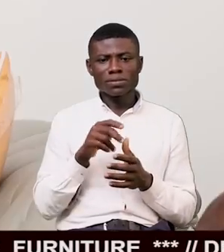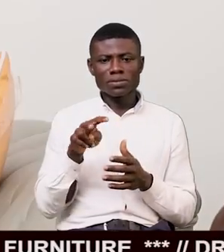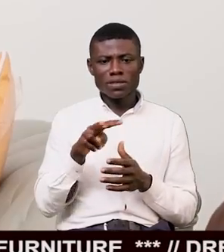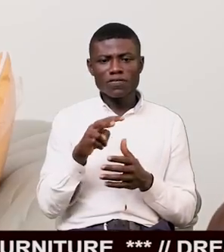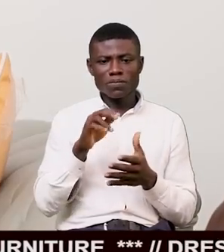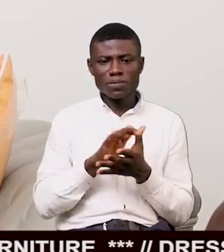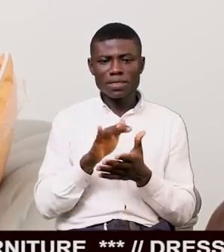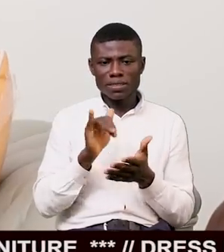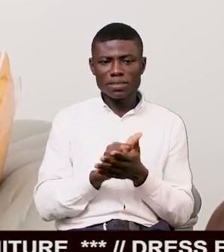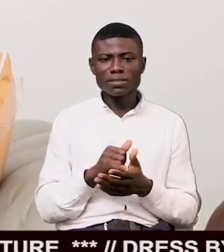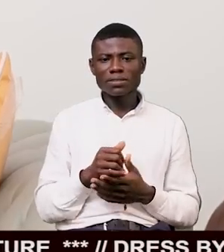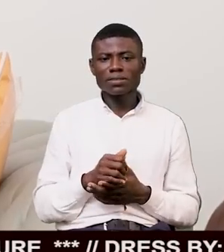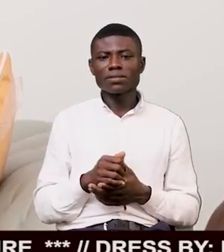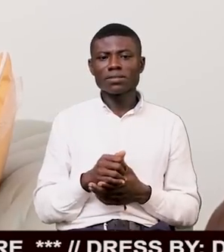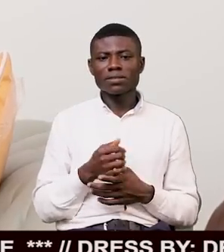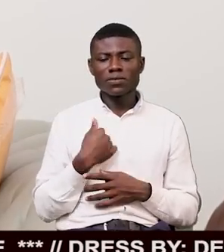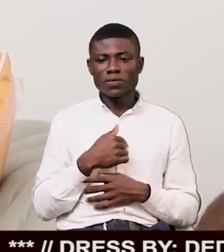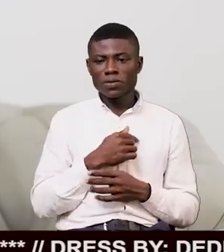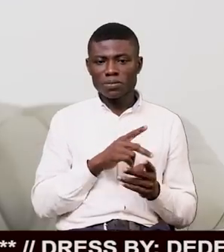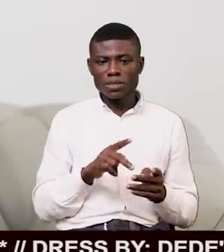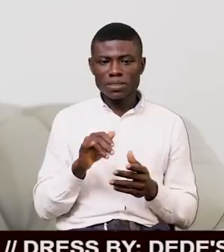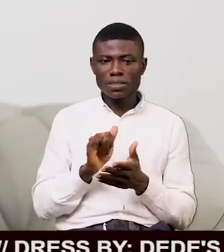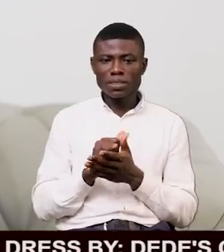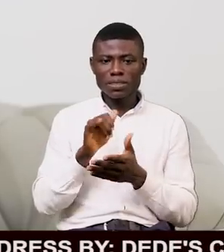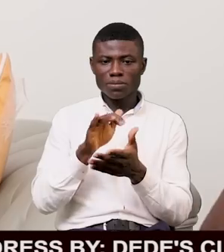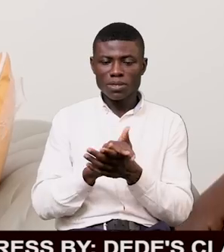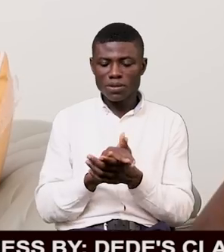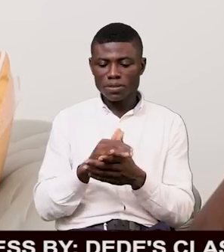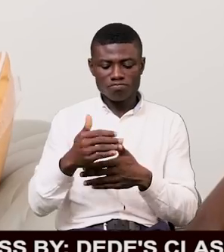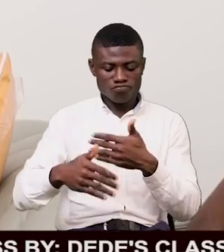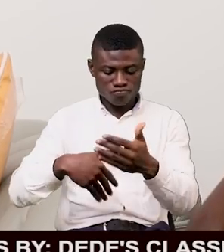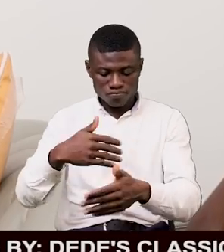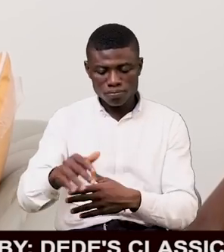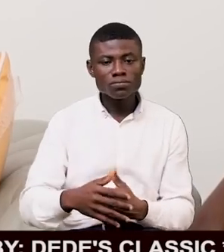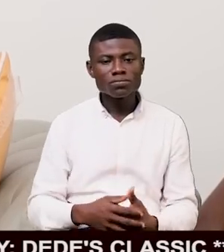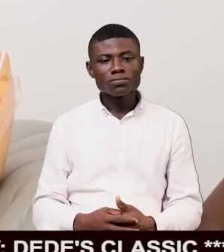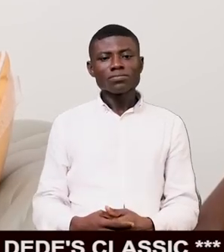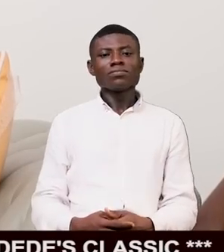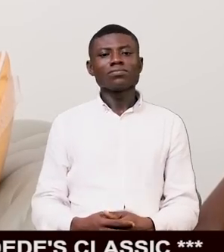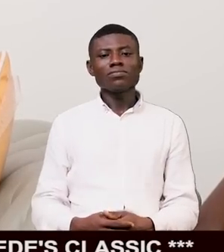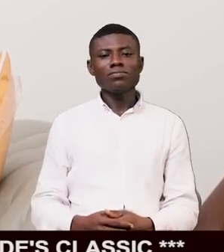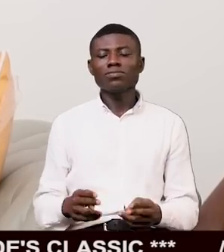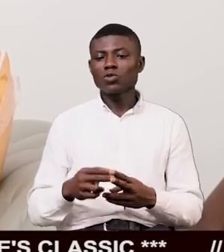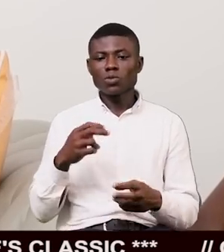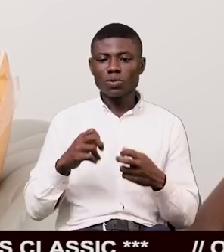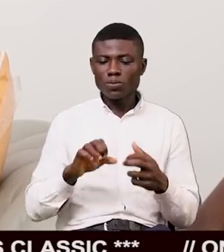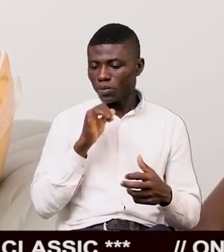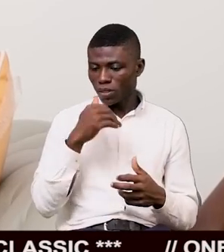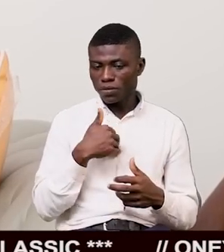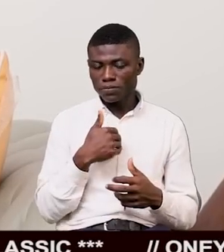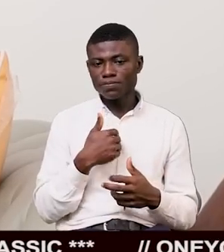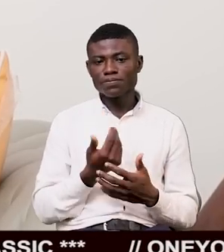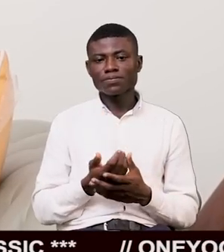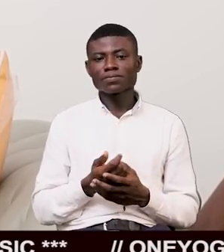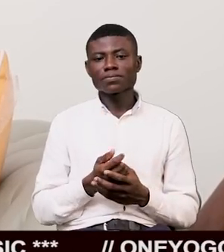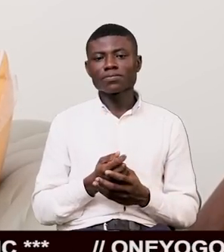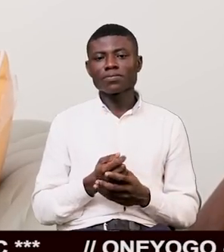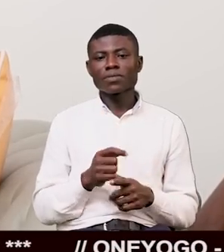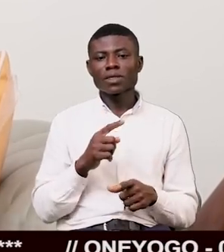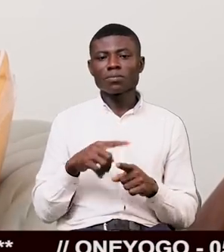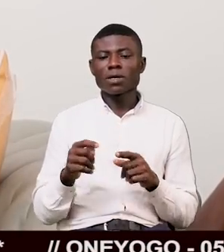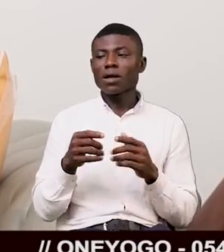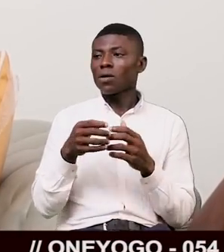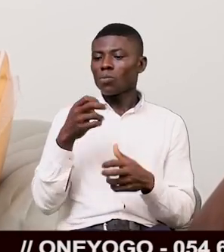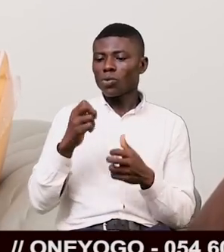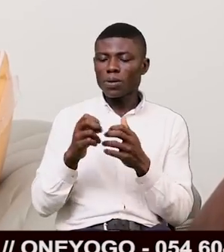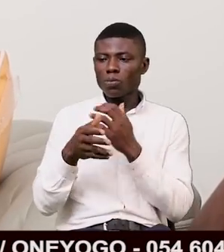ware. Yeah, and the sabota en die o ya. Nti mo ware ko. Nti ye ware. Nti problem bia nso so die. Nyame nso so fa